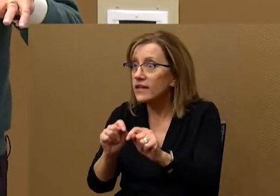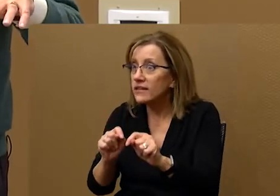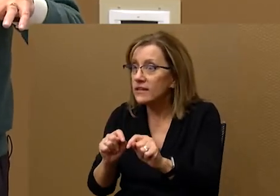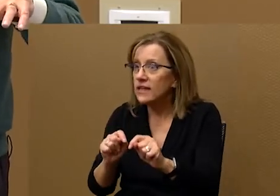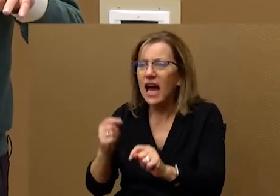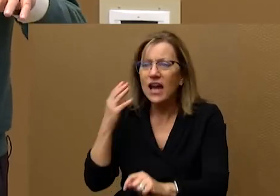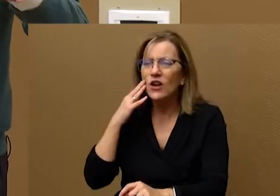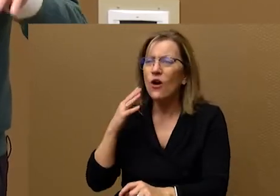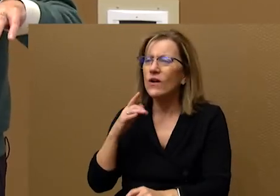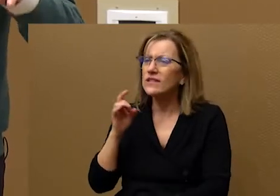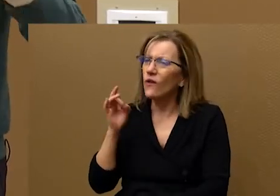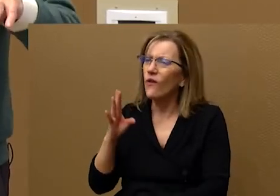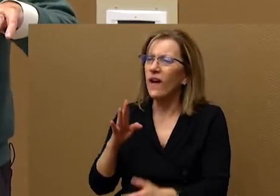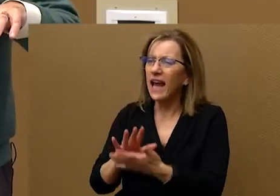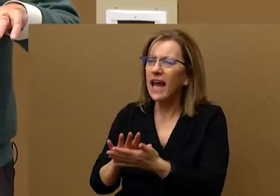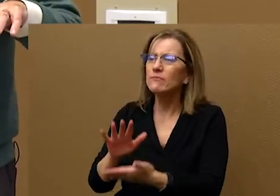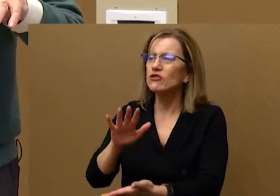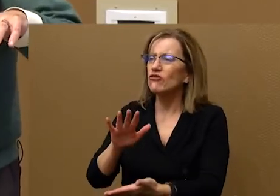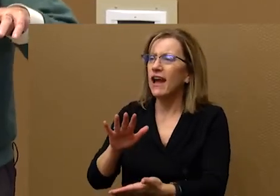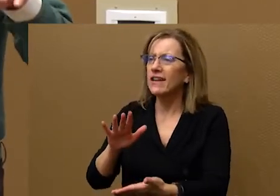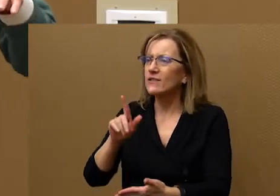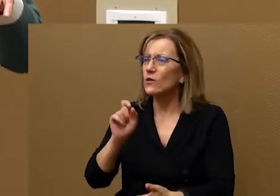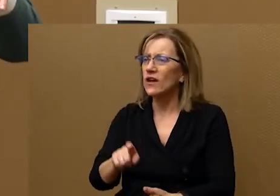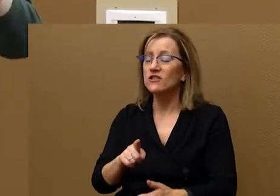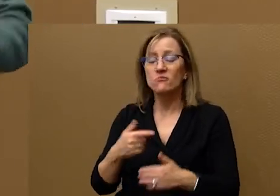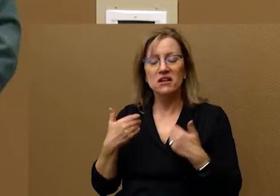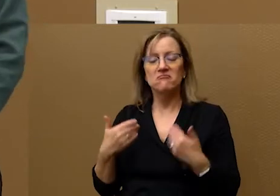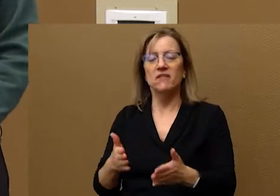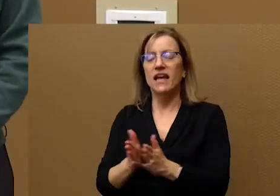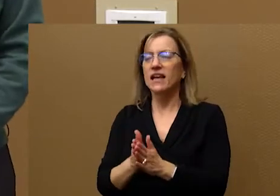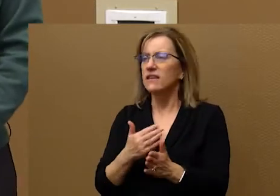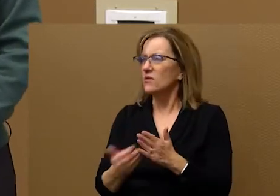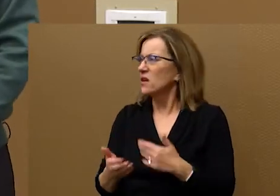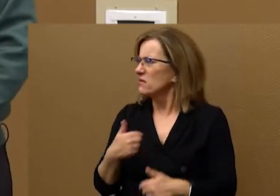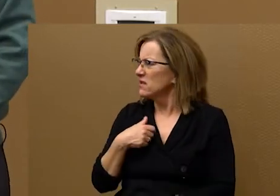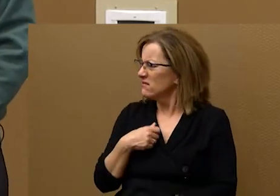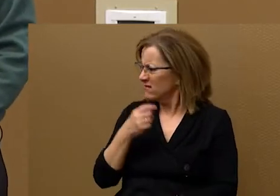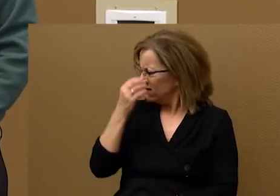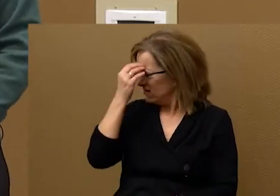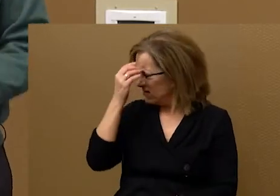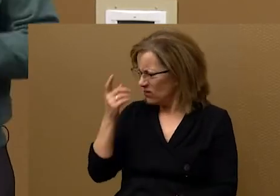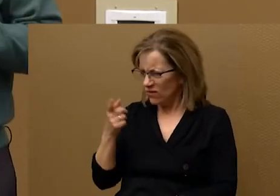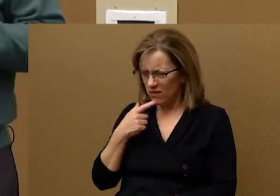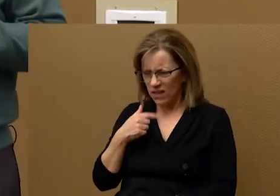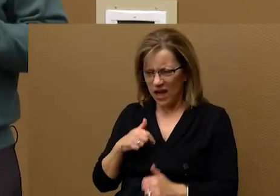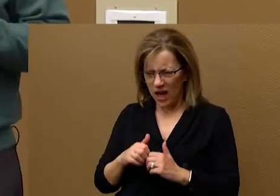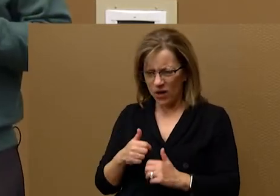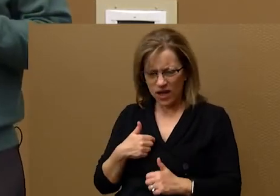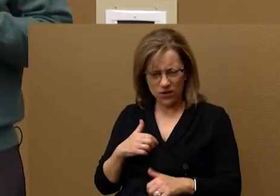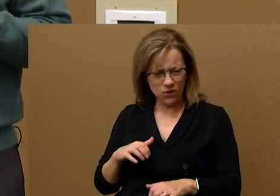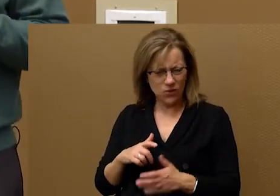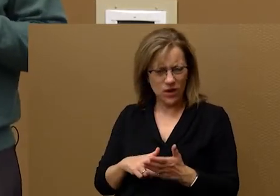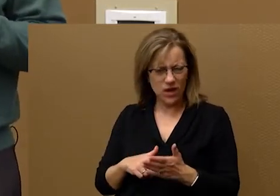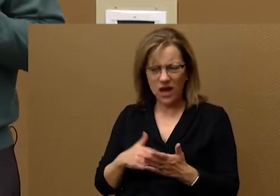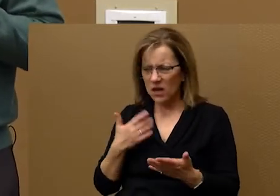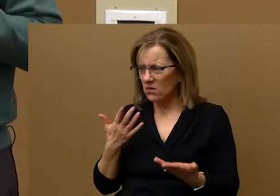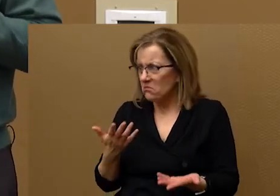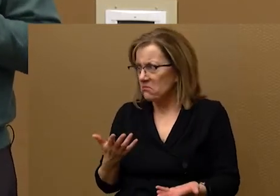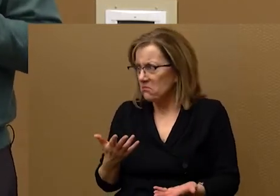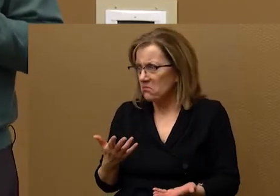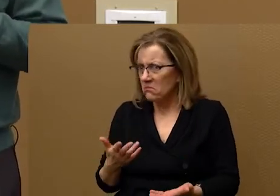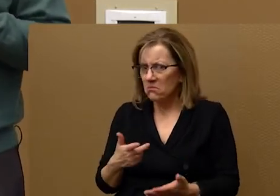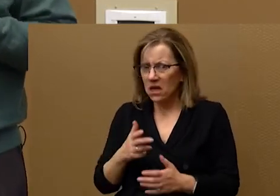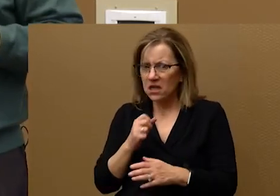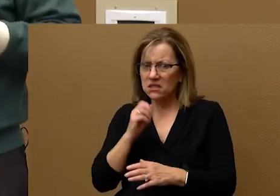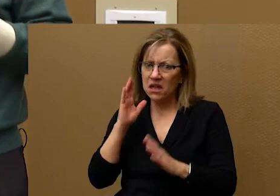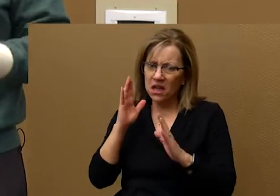abstract question. But I ask it anyway because I want them to go, what's he talking about? How did he do that? How? I don't know. Well, I guess I just listened,